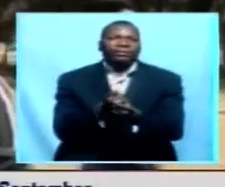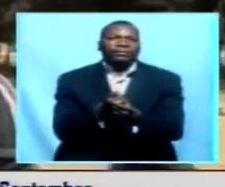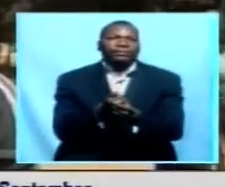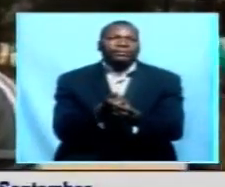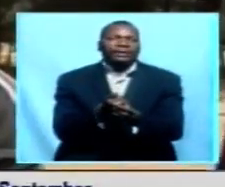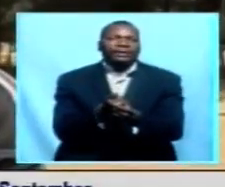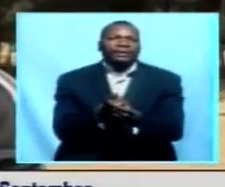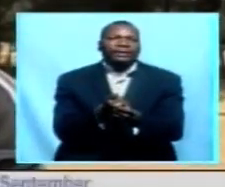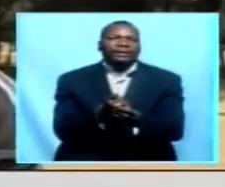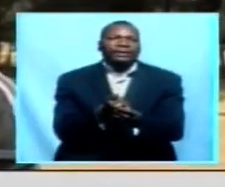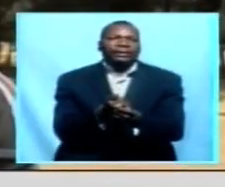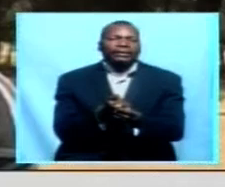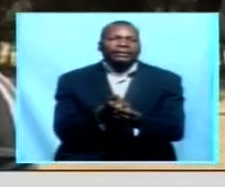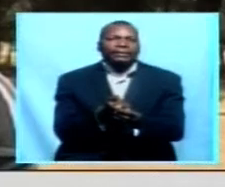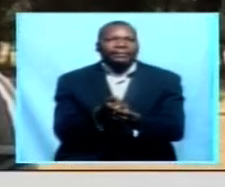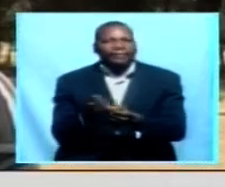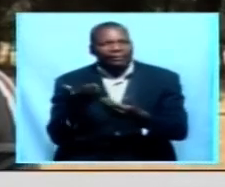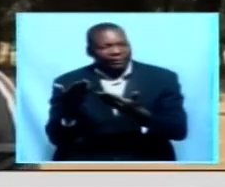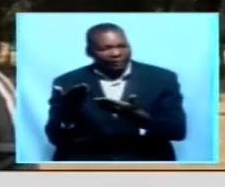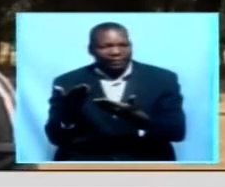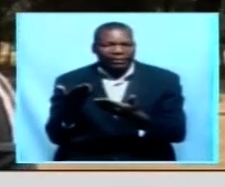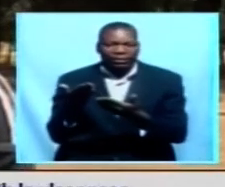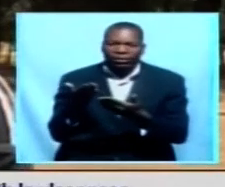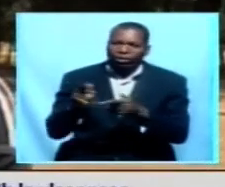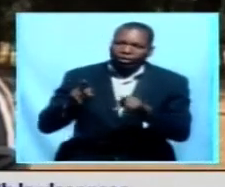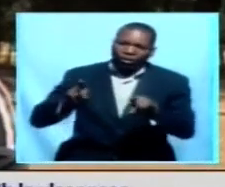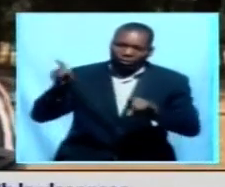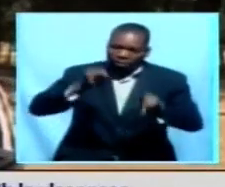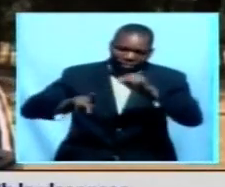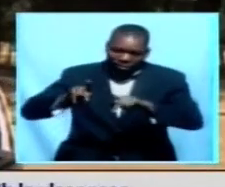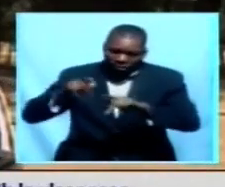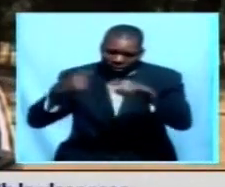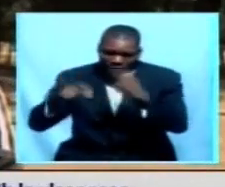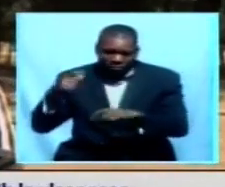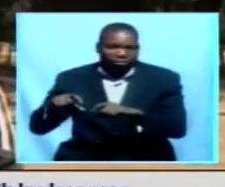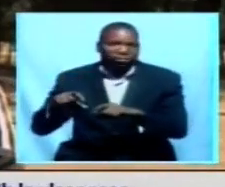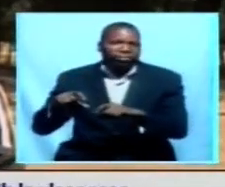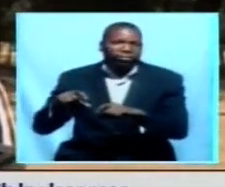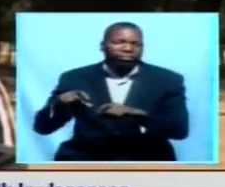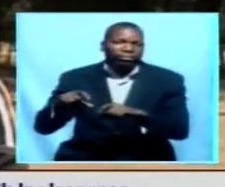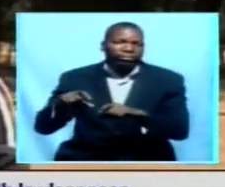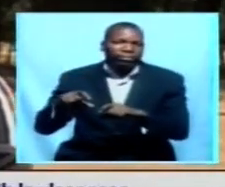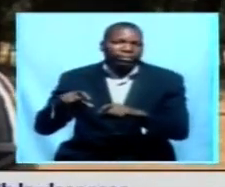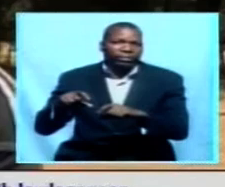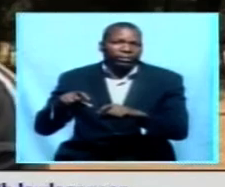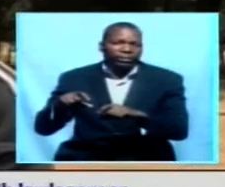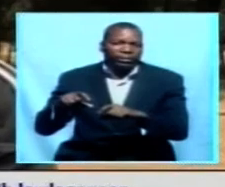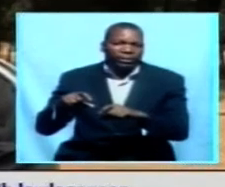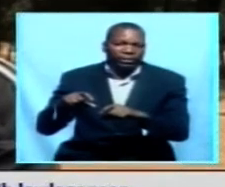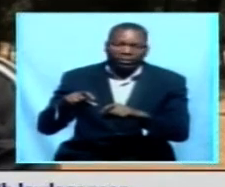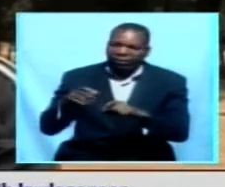But then the reaction from our colleagues, persons living with disabilities, has been that there wasn't